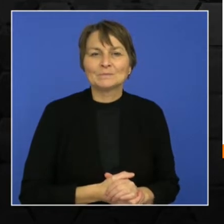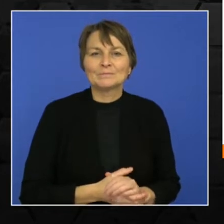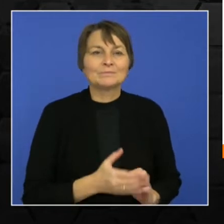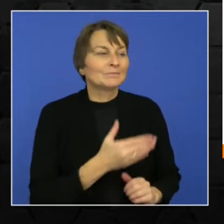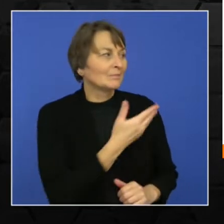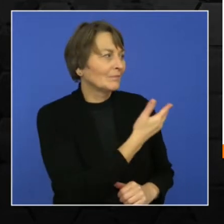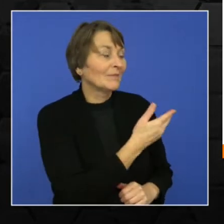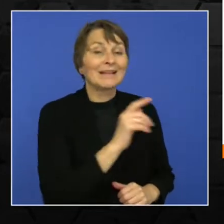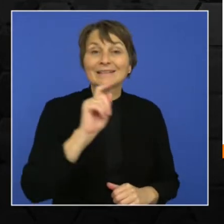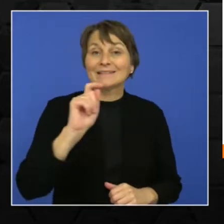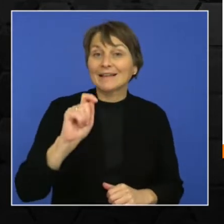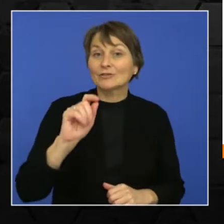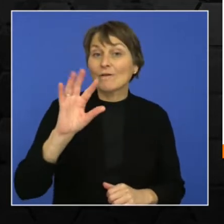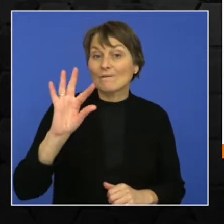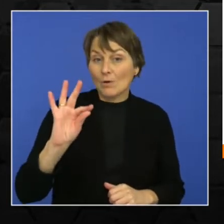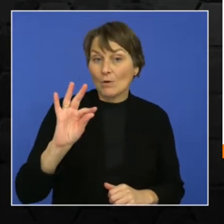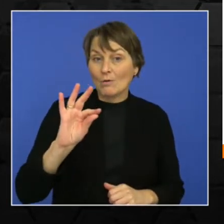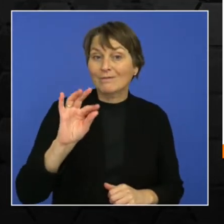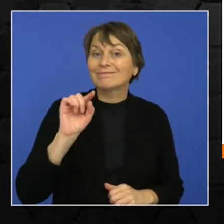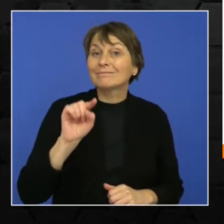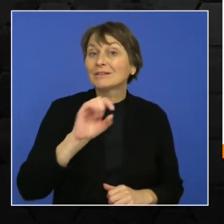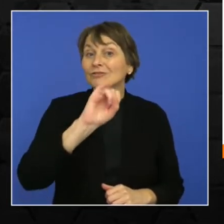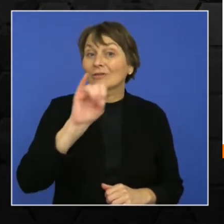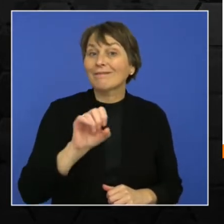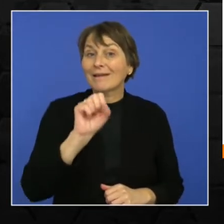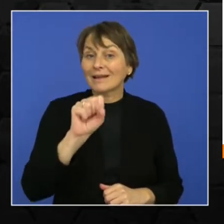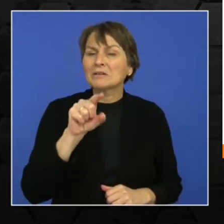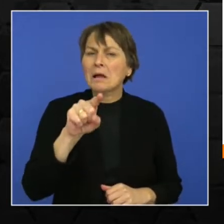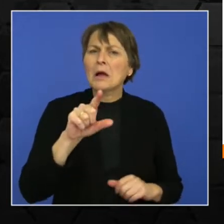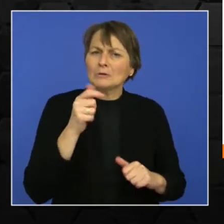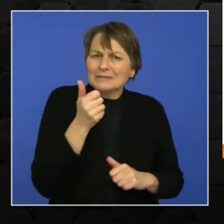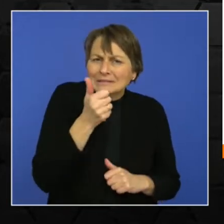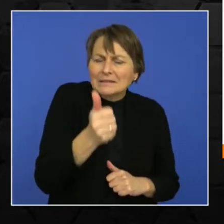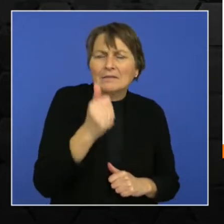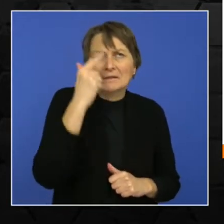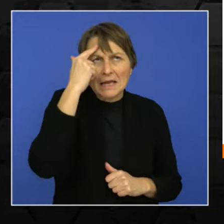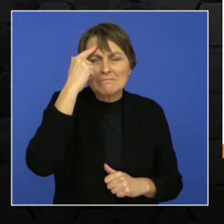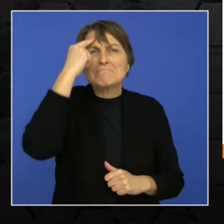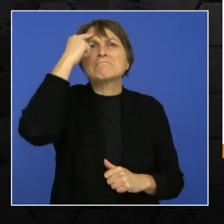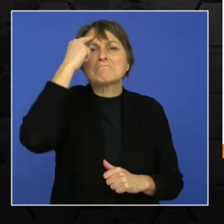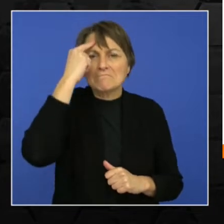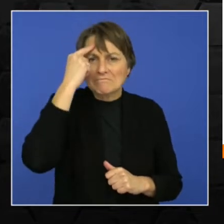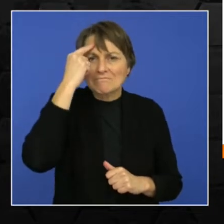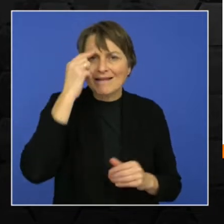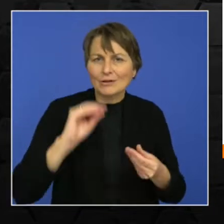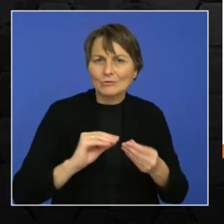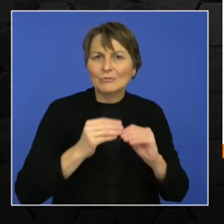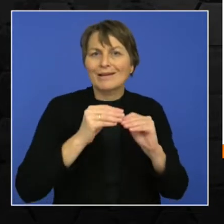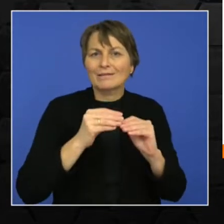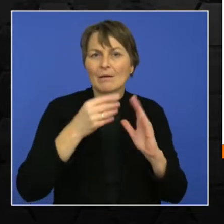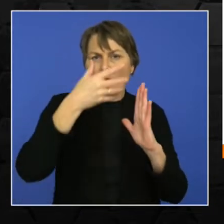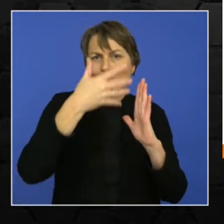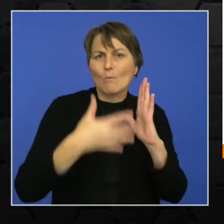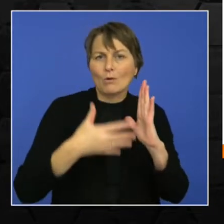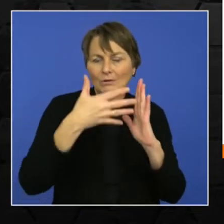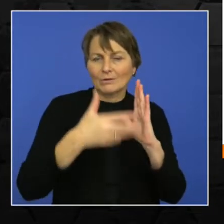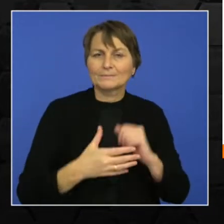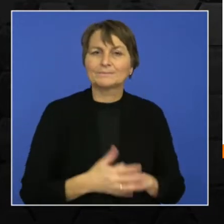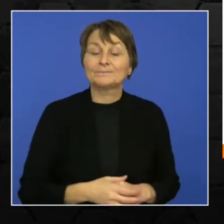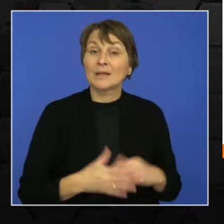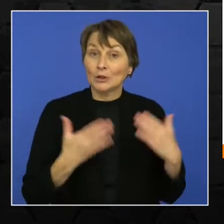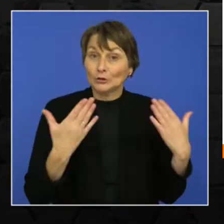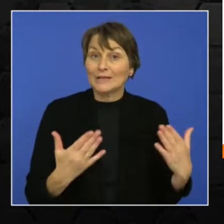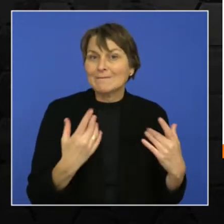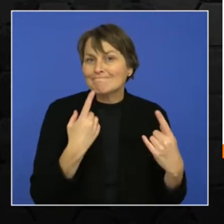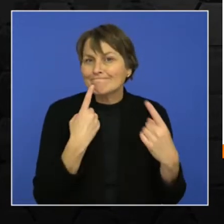API structuring, how you can create your own models. Today I'm talking about linear regression, but again, how you can make a bigger models